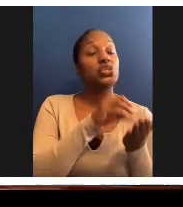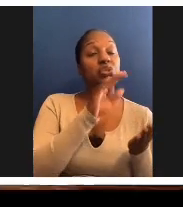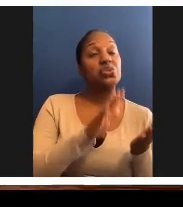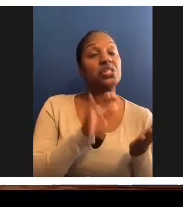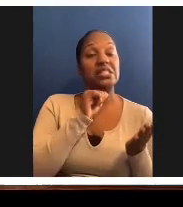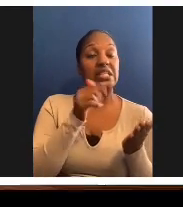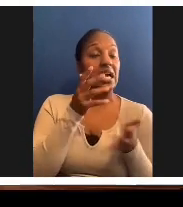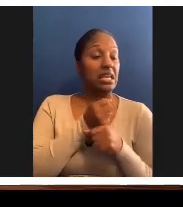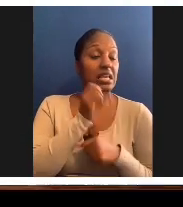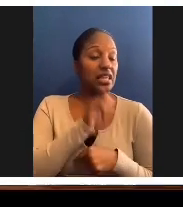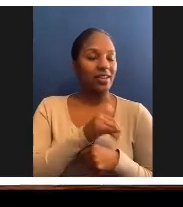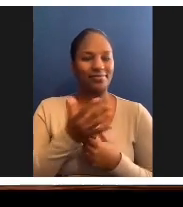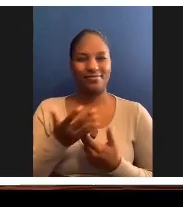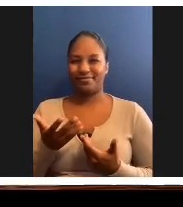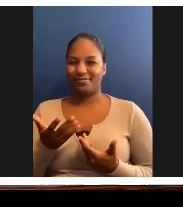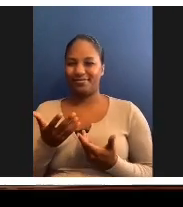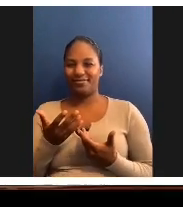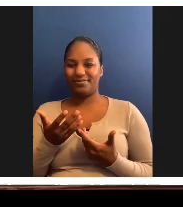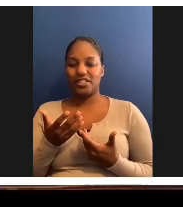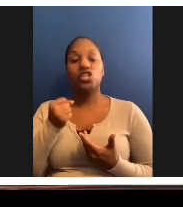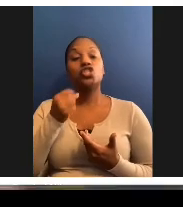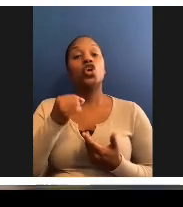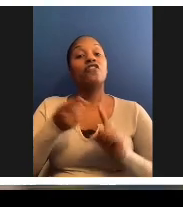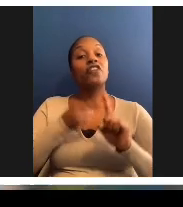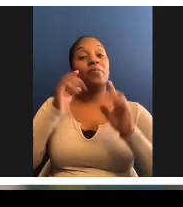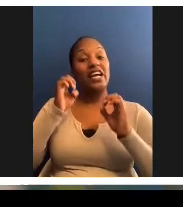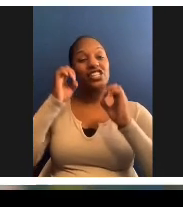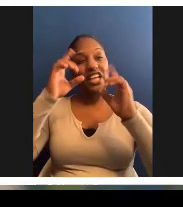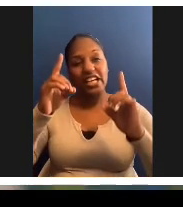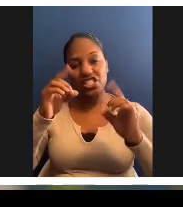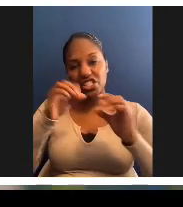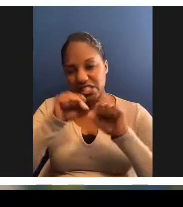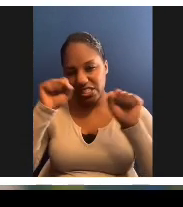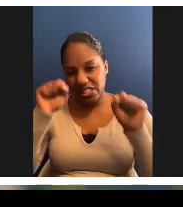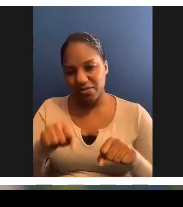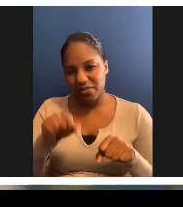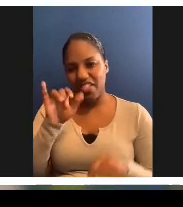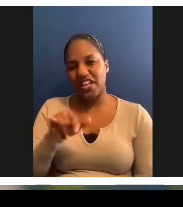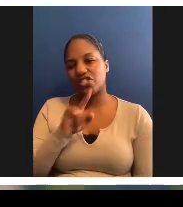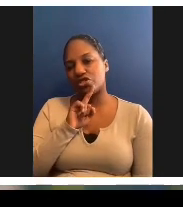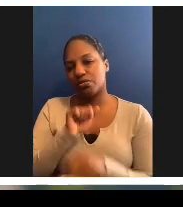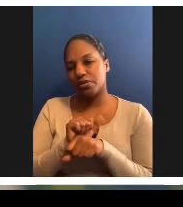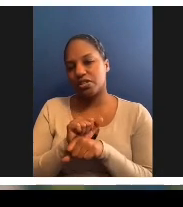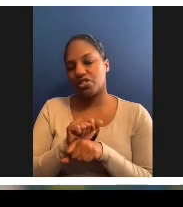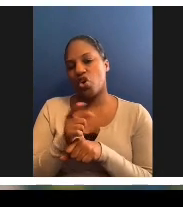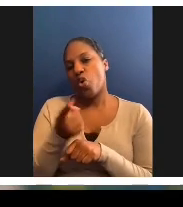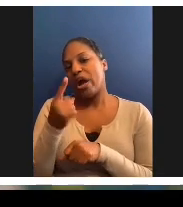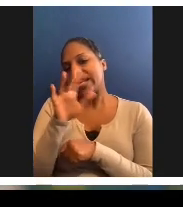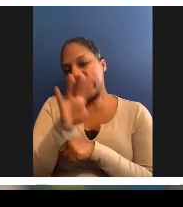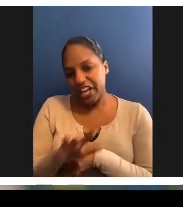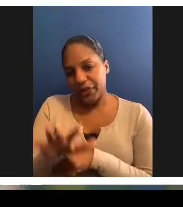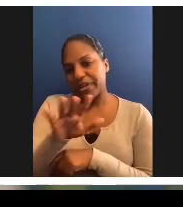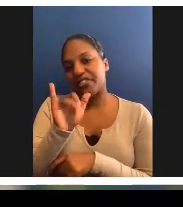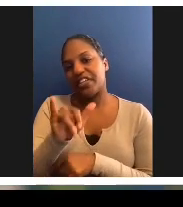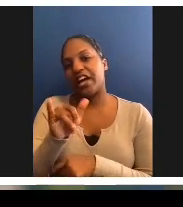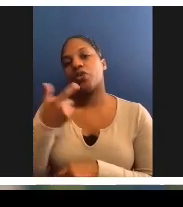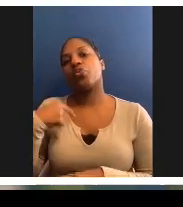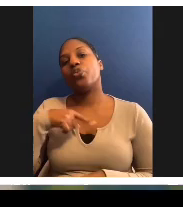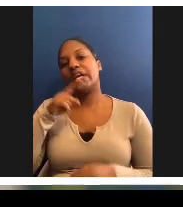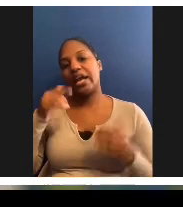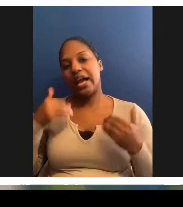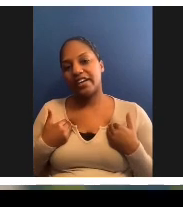getting that. So from an education system, that is definitely one of the areas that we